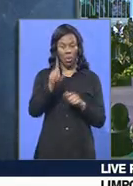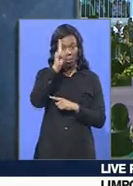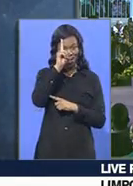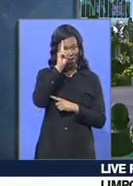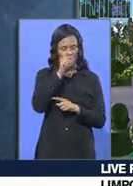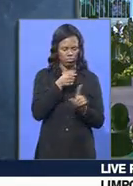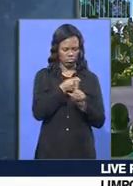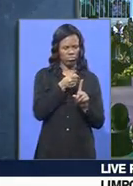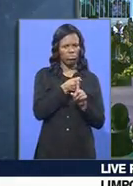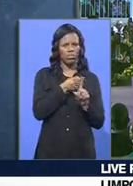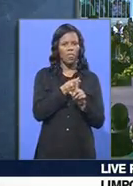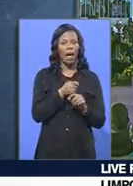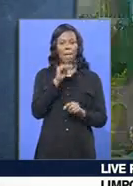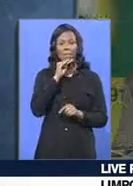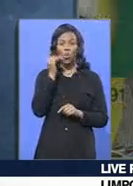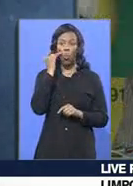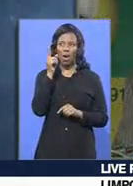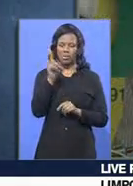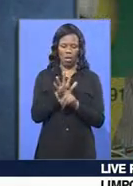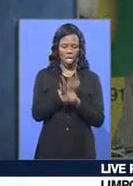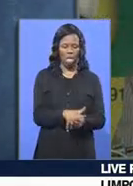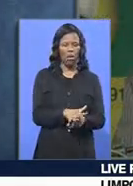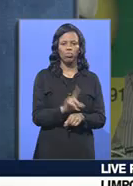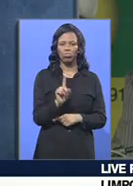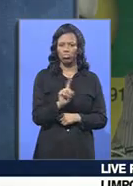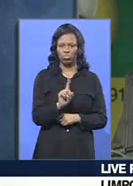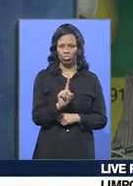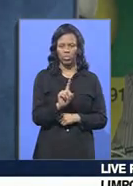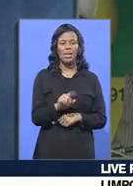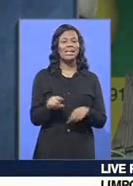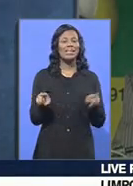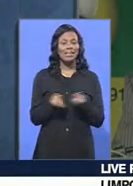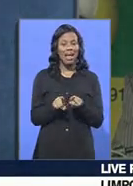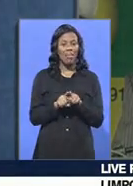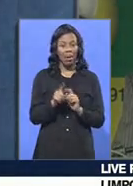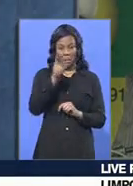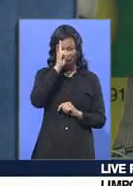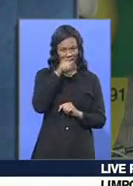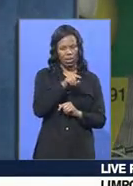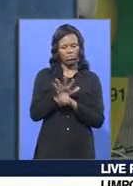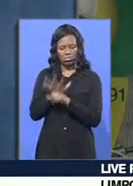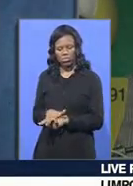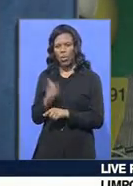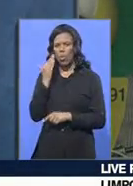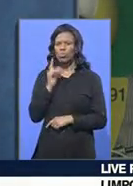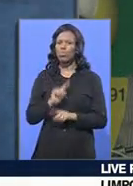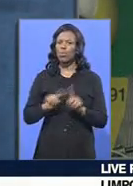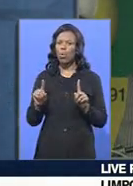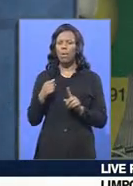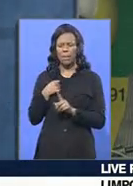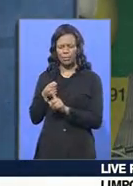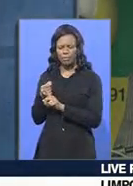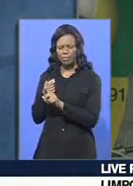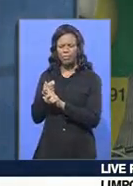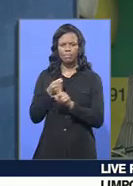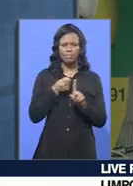I've fought against white domination and I've fought against black domination.